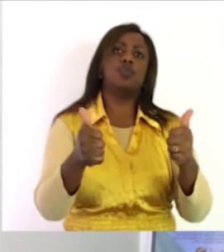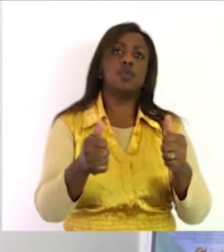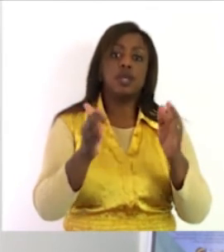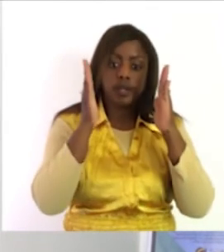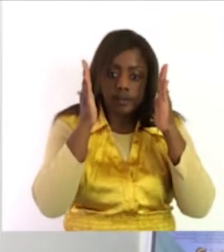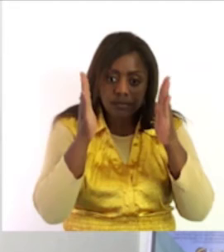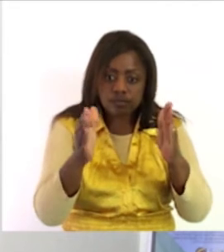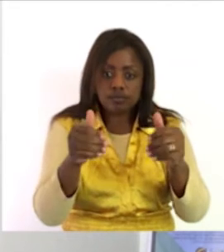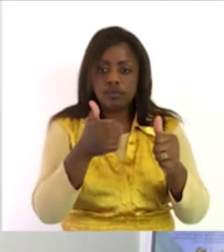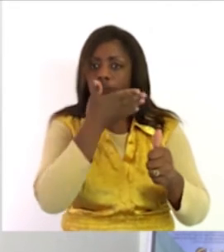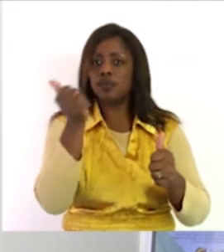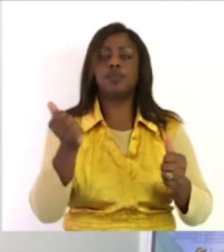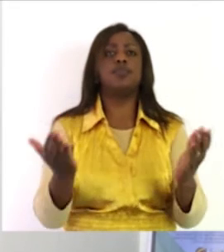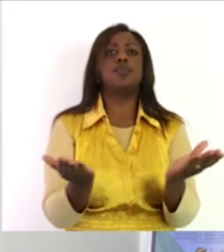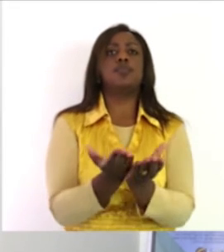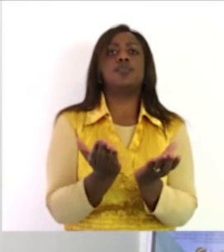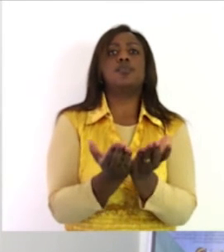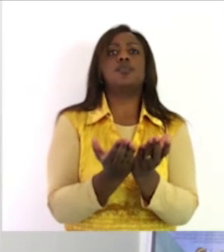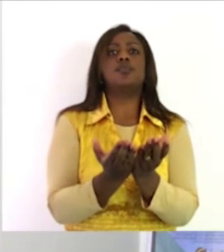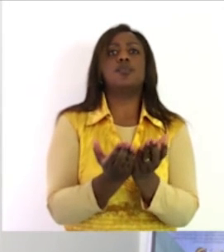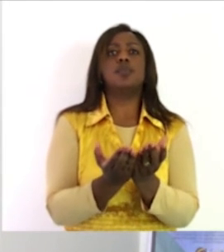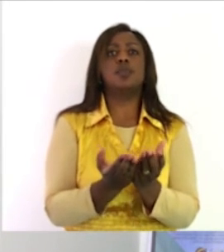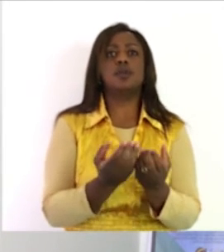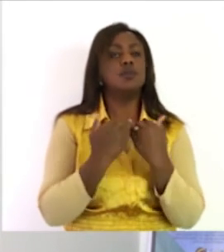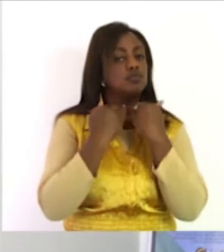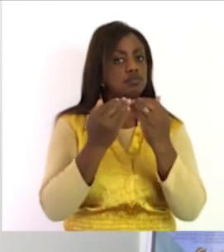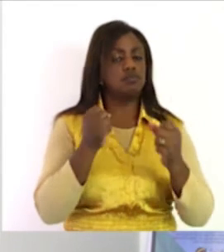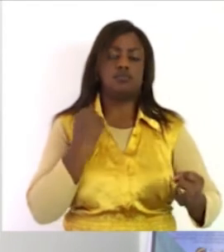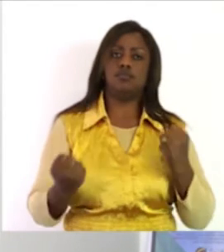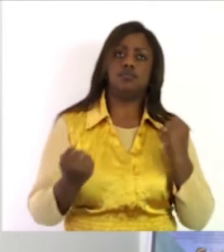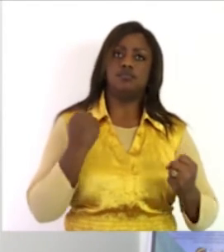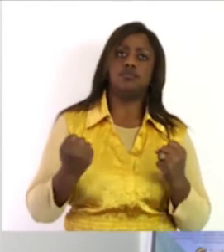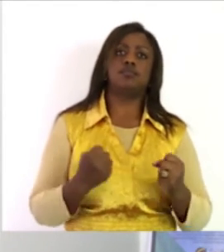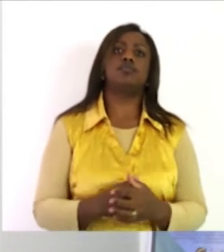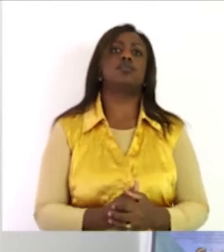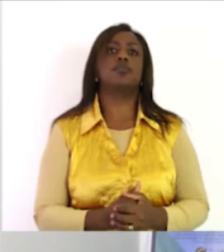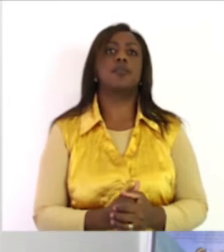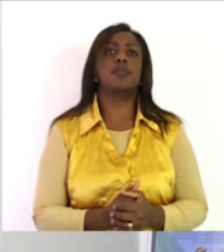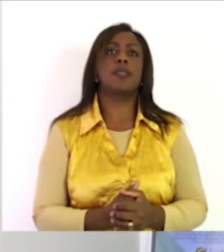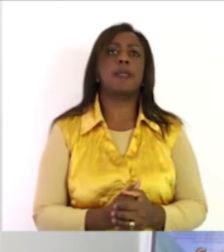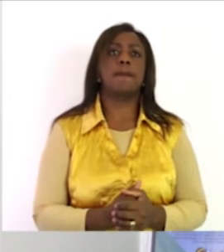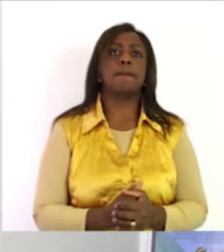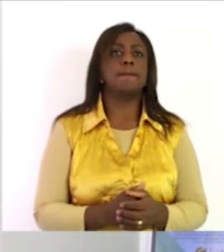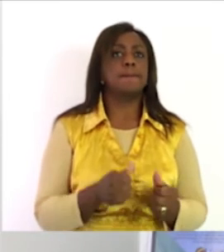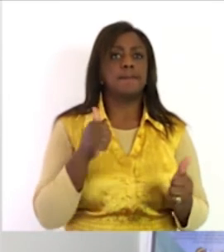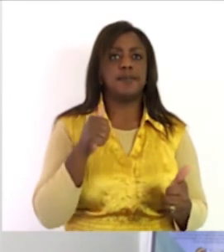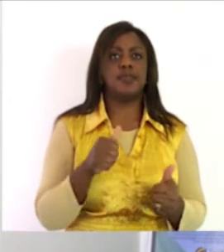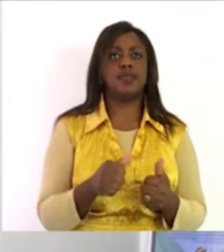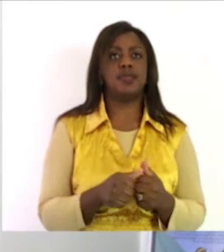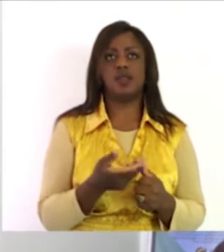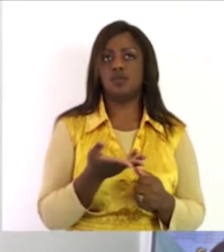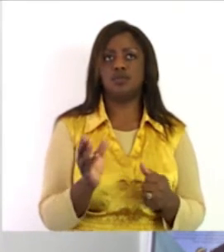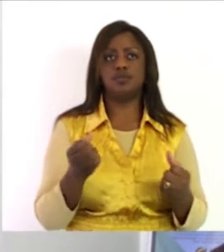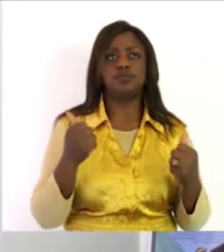class. And it helps with the production of more red blood cells. And obviously, we all want